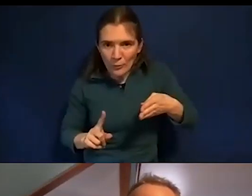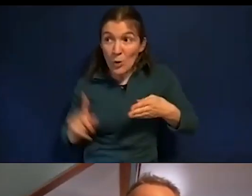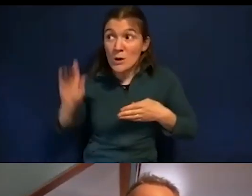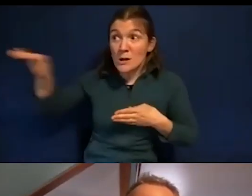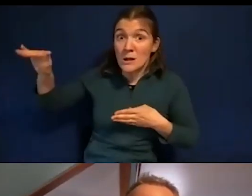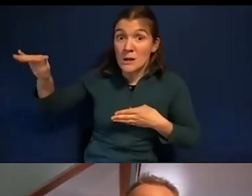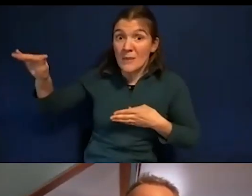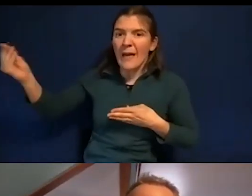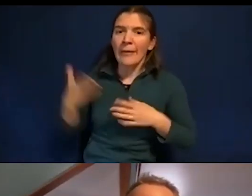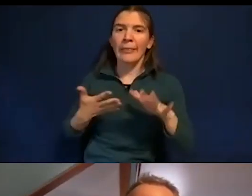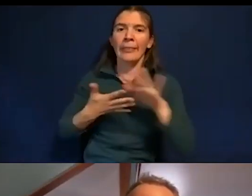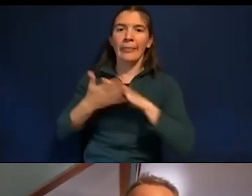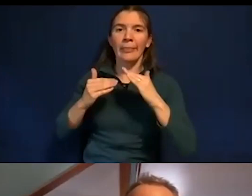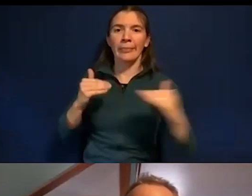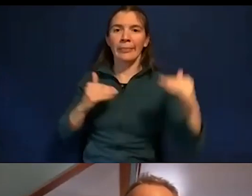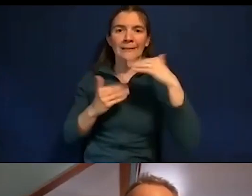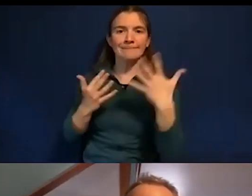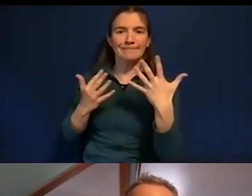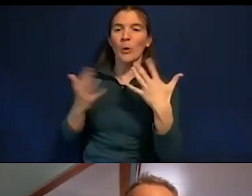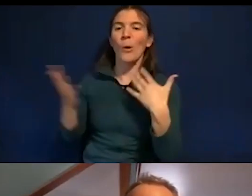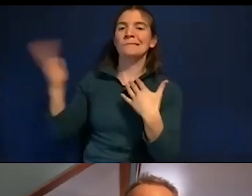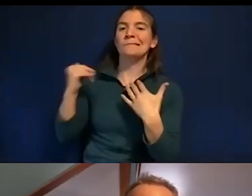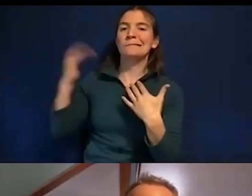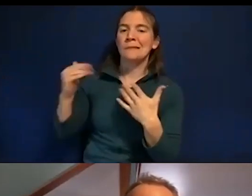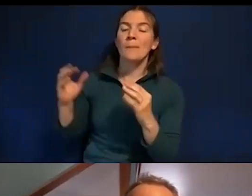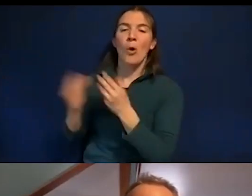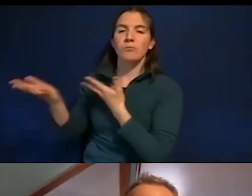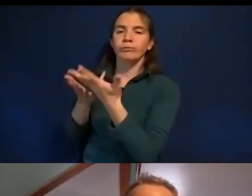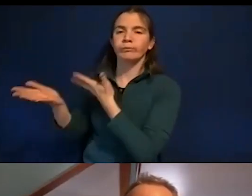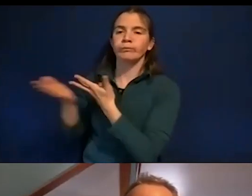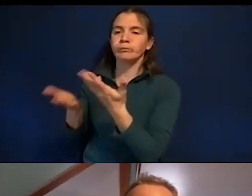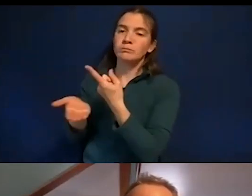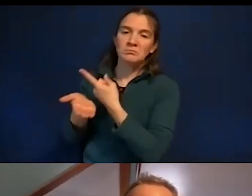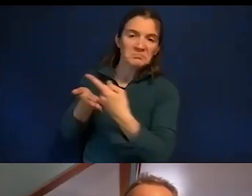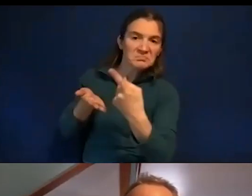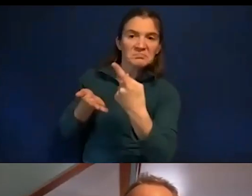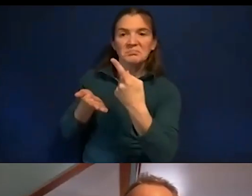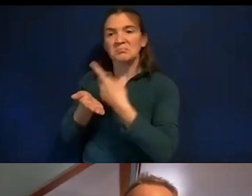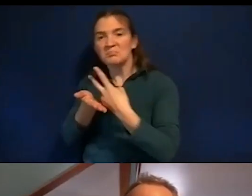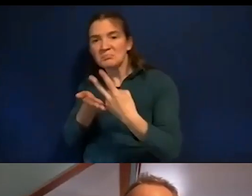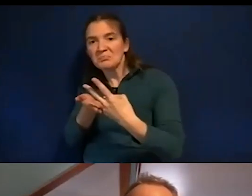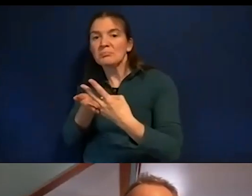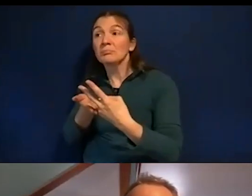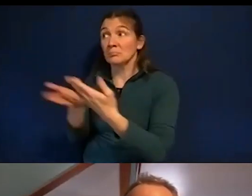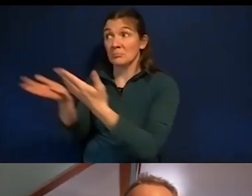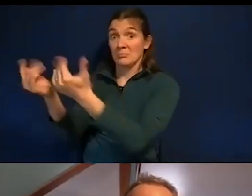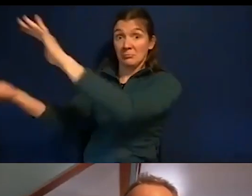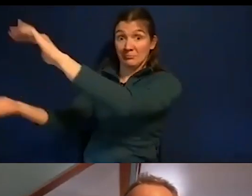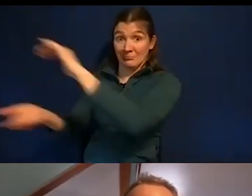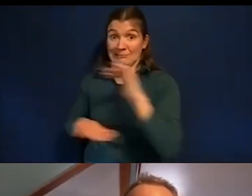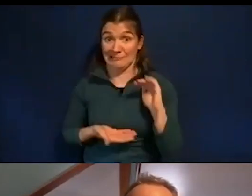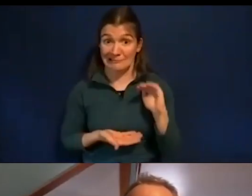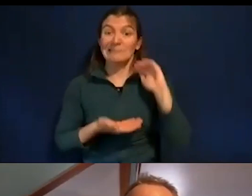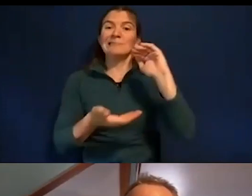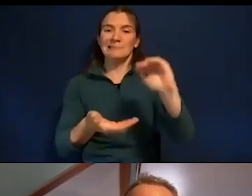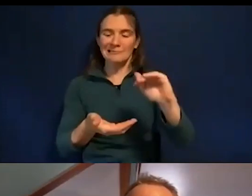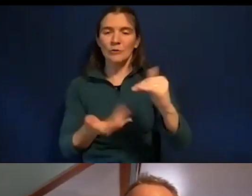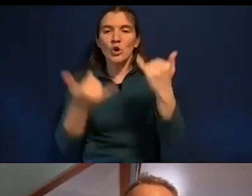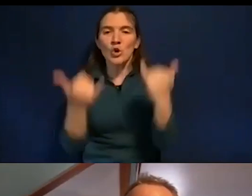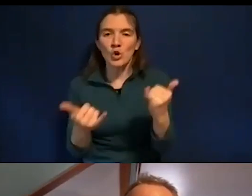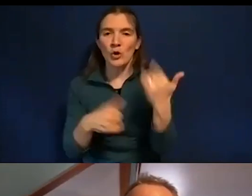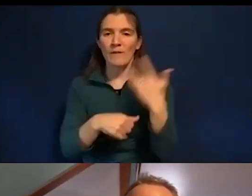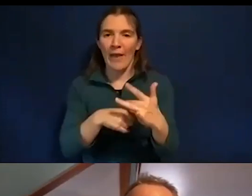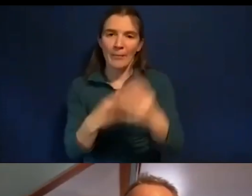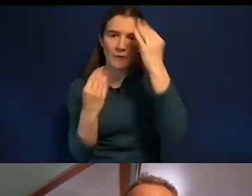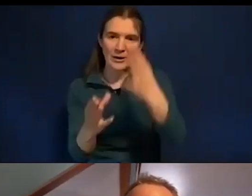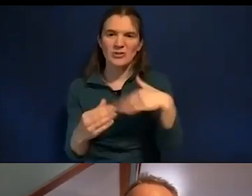dig farther to try to help us with that. So I'll have more interaction with them over the next week or so and make sure that the latest available information is in the backup